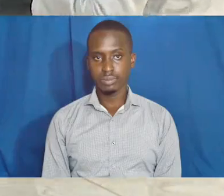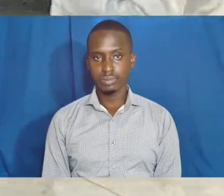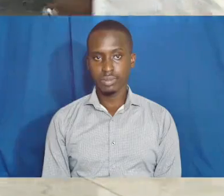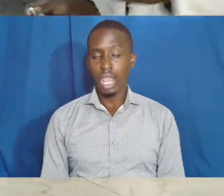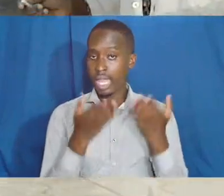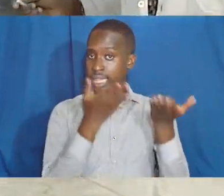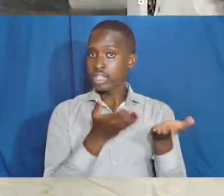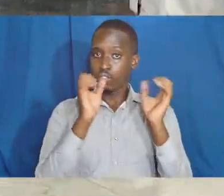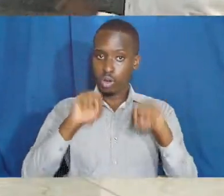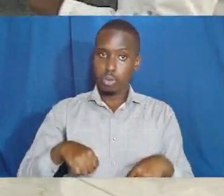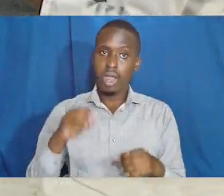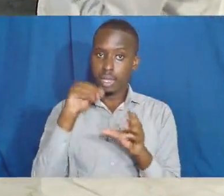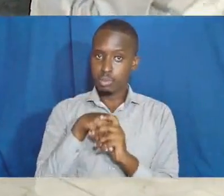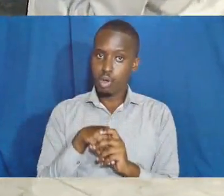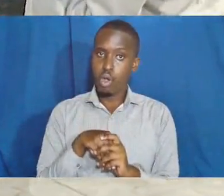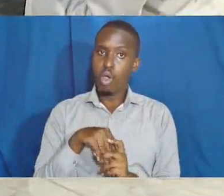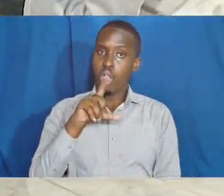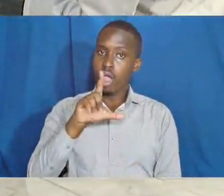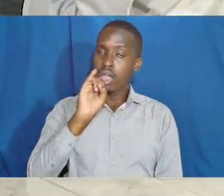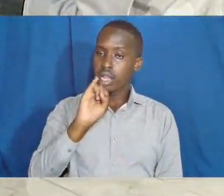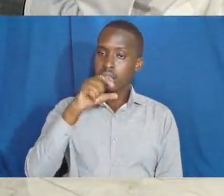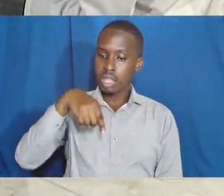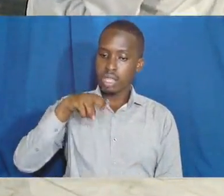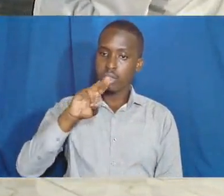So this can be either liquid,